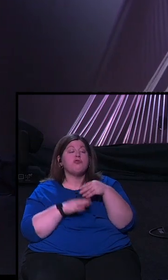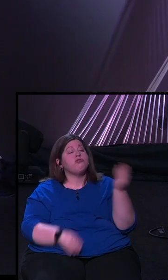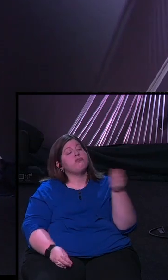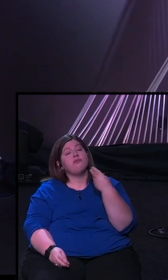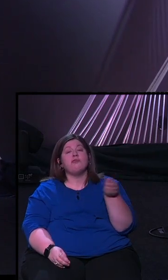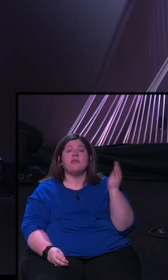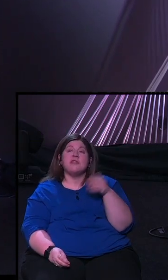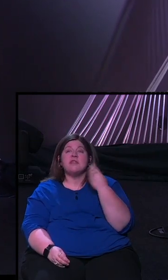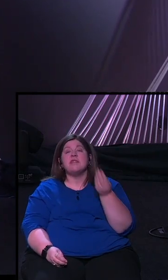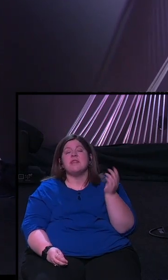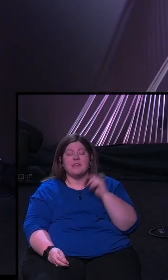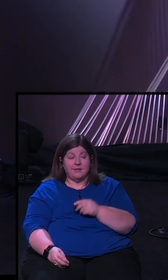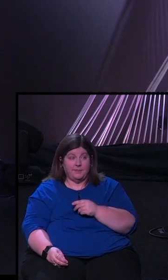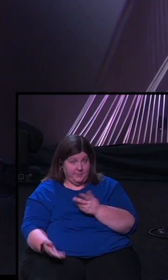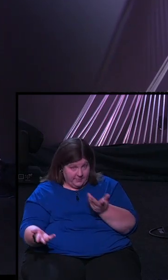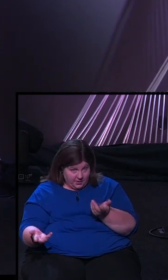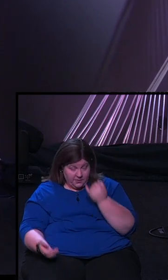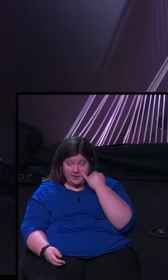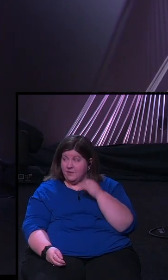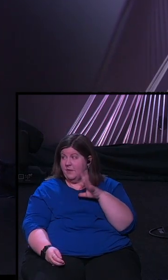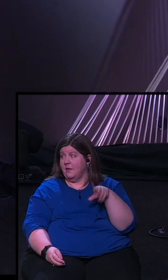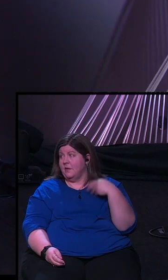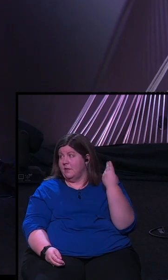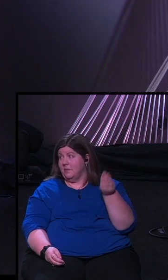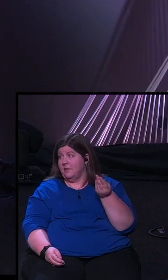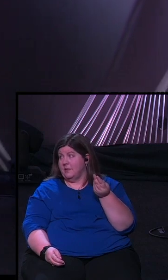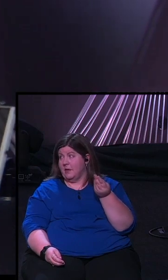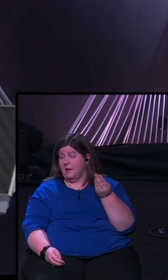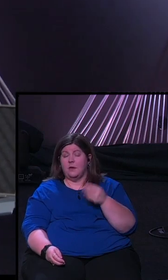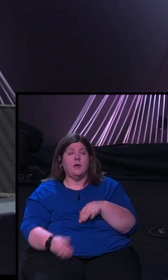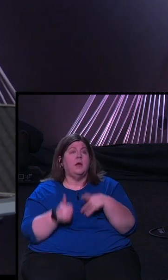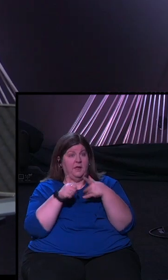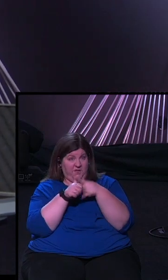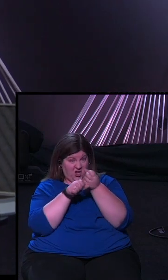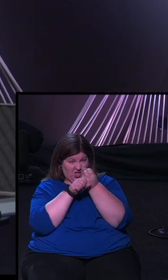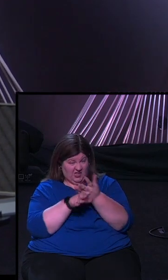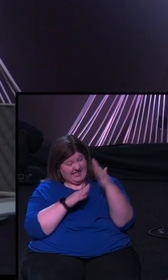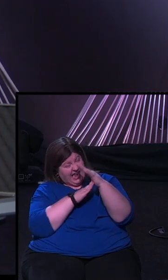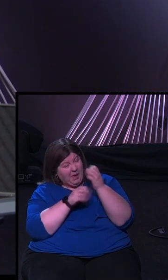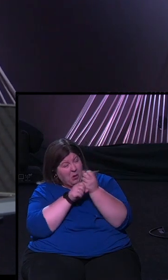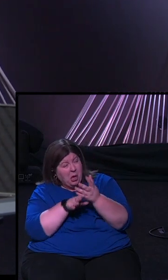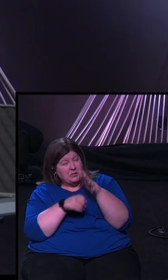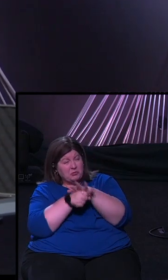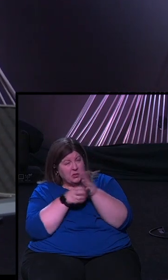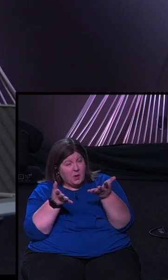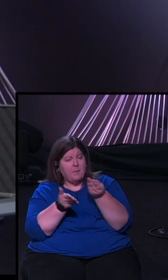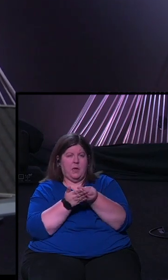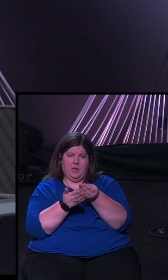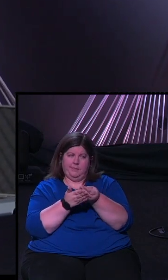with it. So if I pull this out, number one cause of stress in America is money.